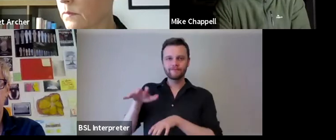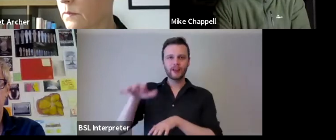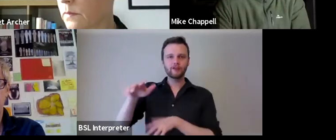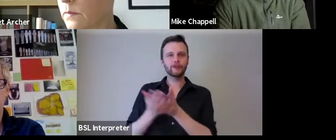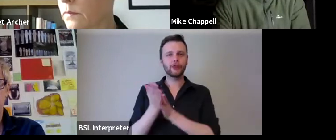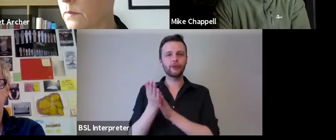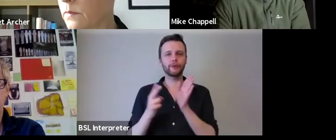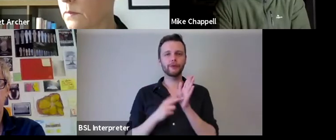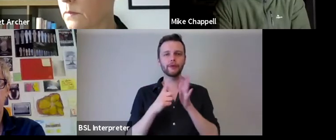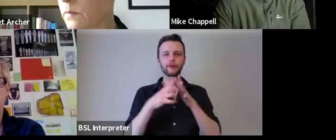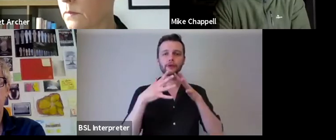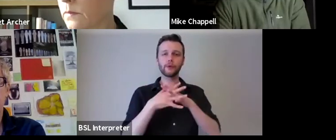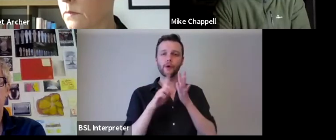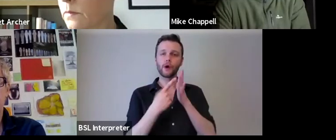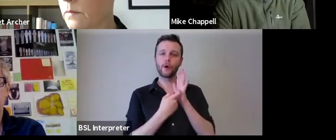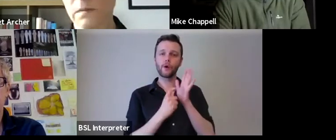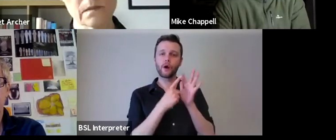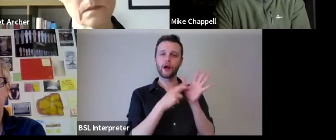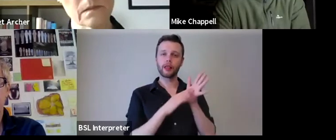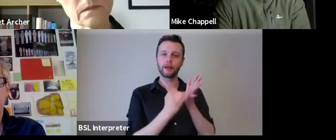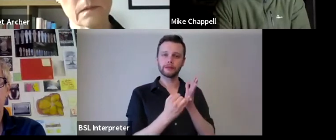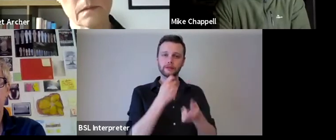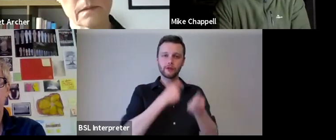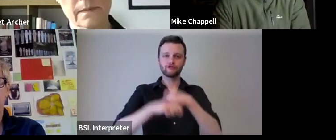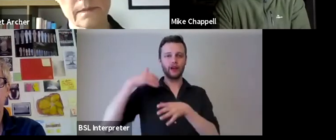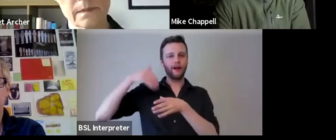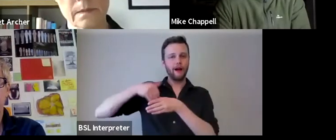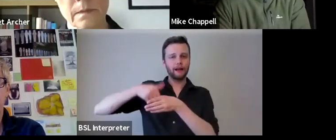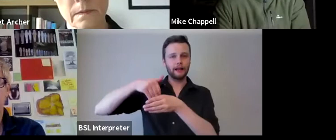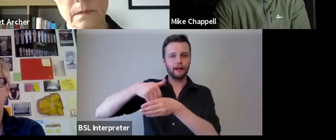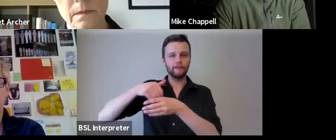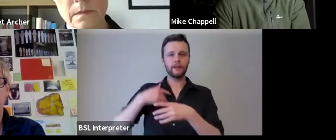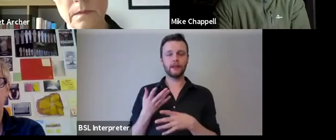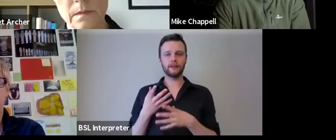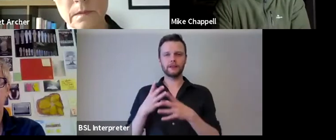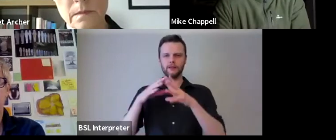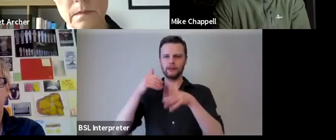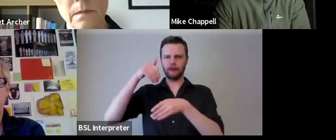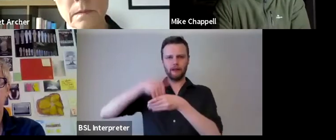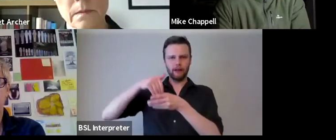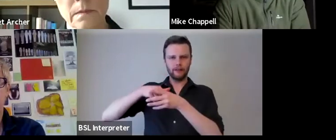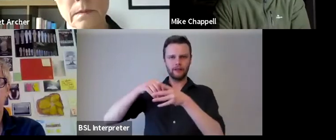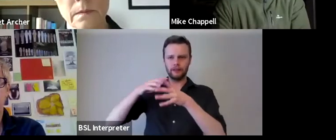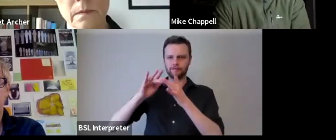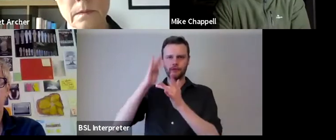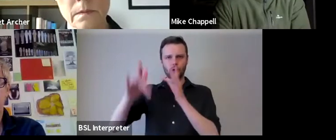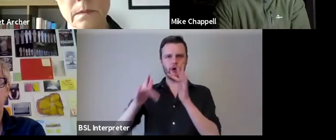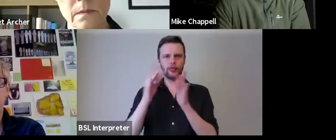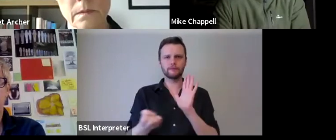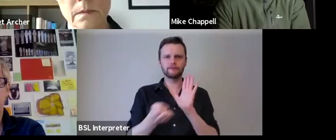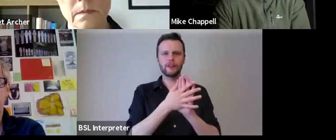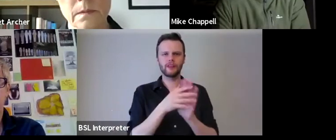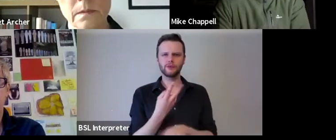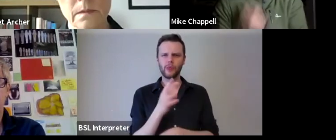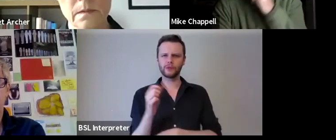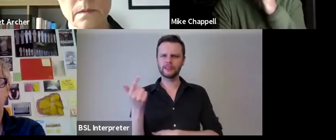Orleans. So they created this sort of archive and they deposited this archive online. And in 2017, I